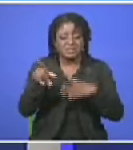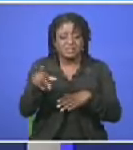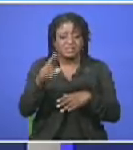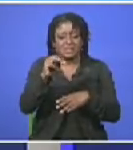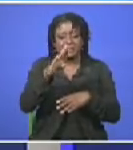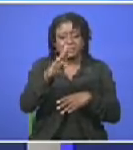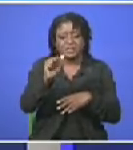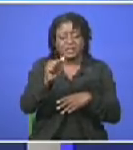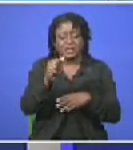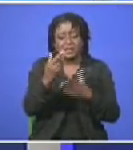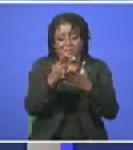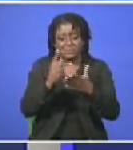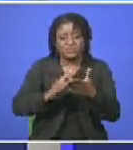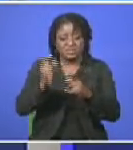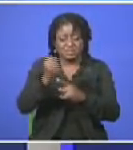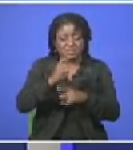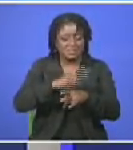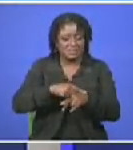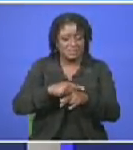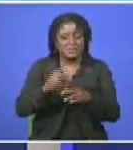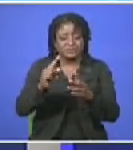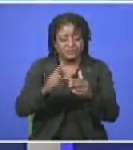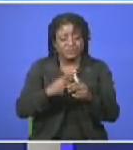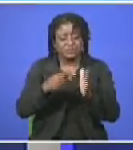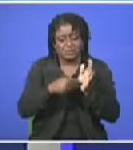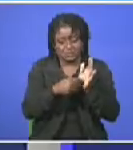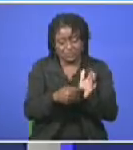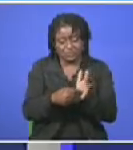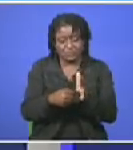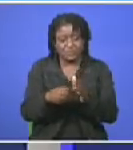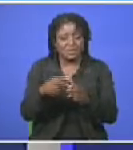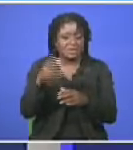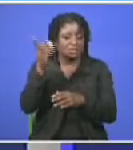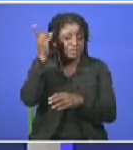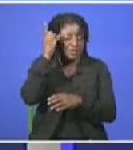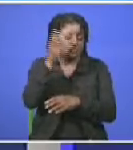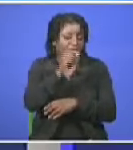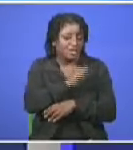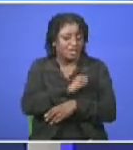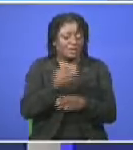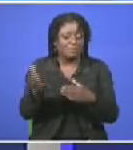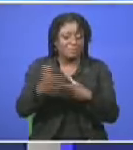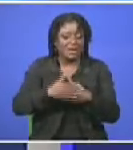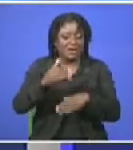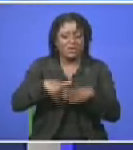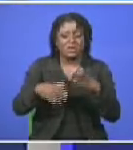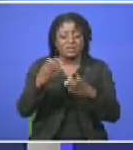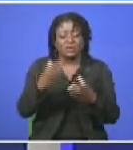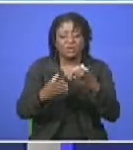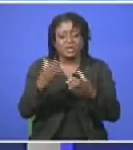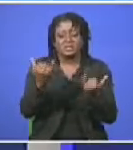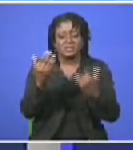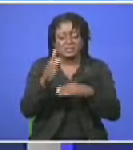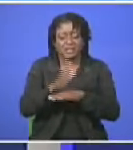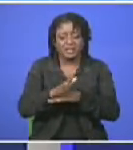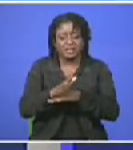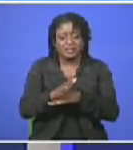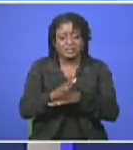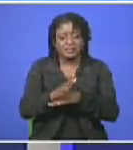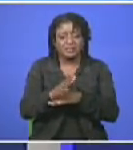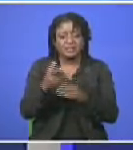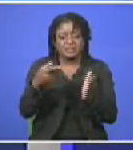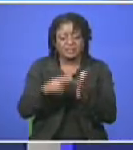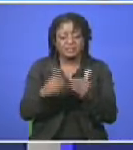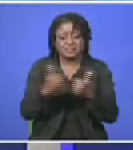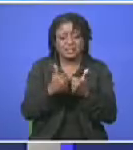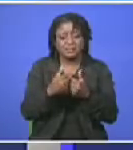debut, DeAndre Ayton back on court tonight with the Phoenix Suns as they host the New Zealand national team. And these games providing much needed experience